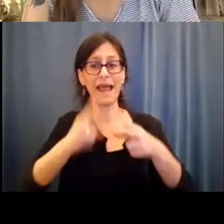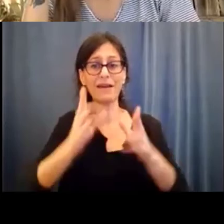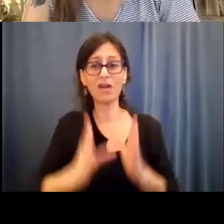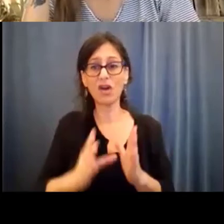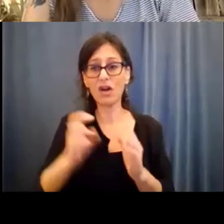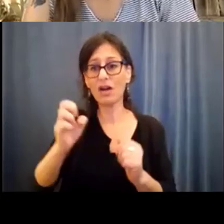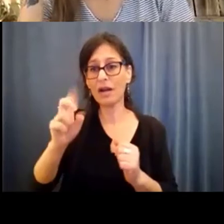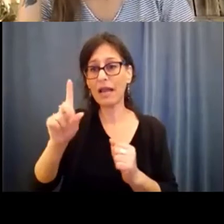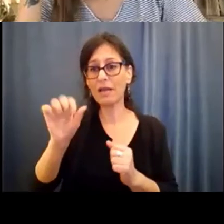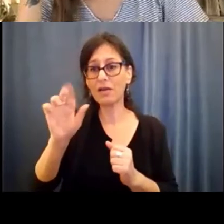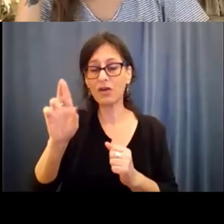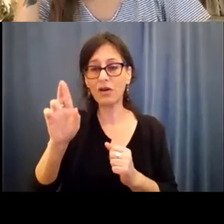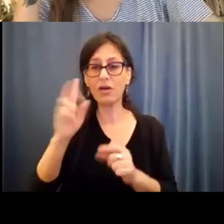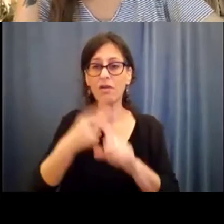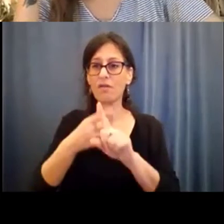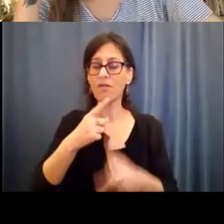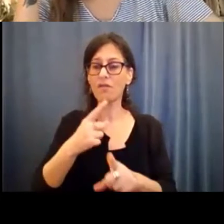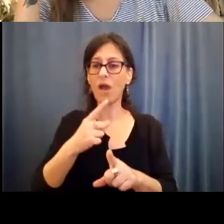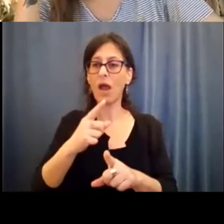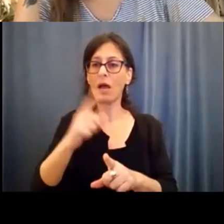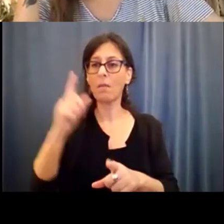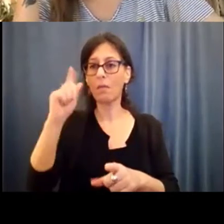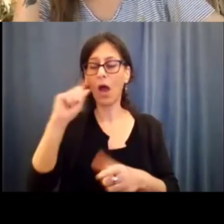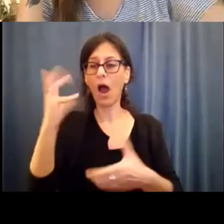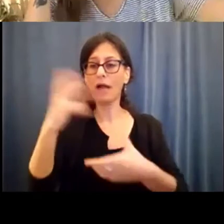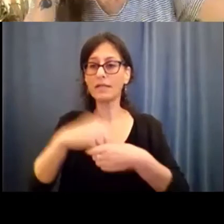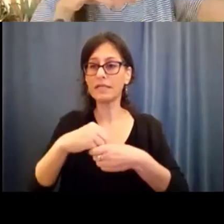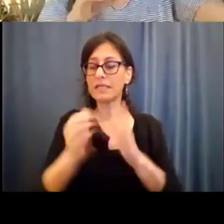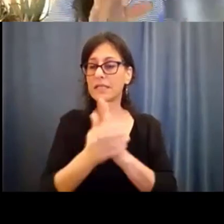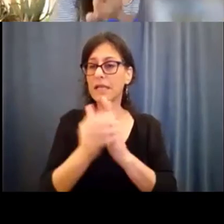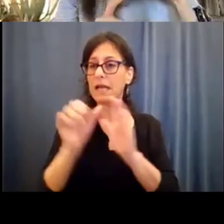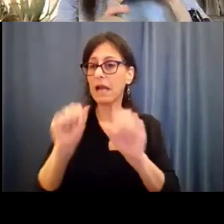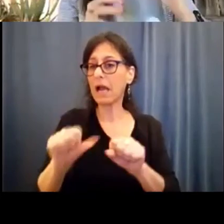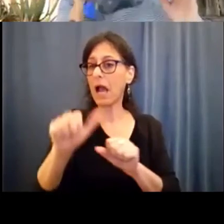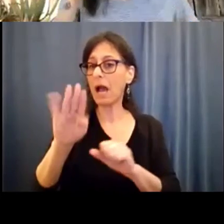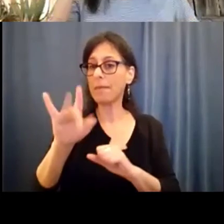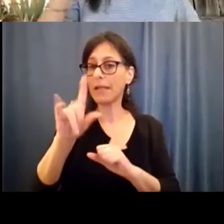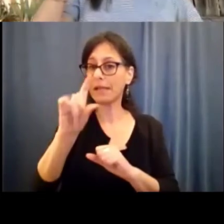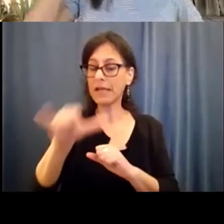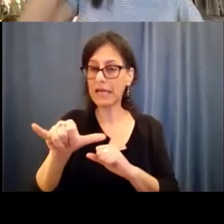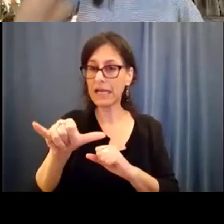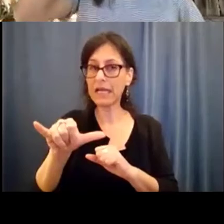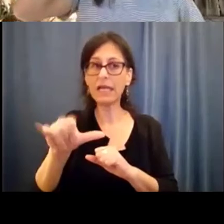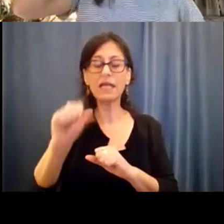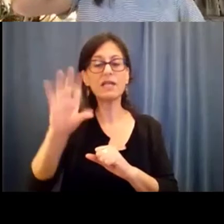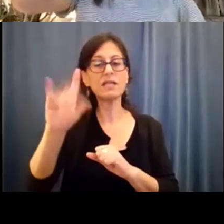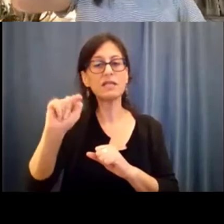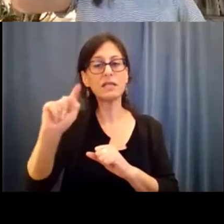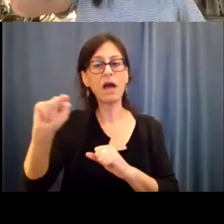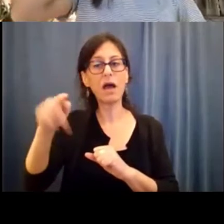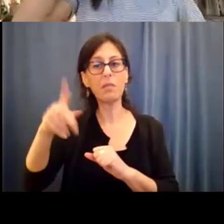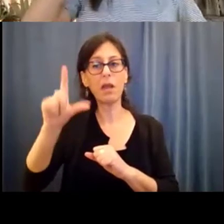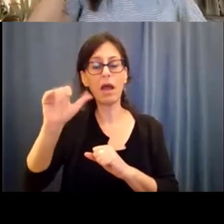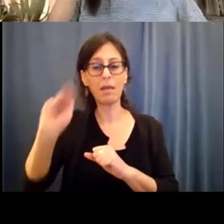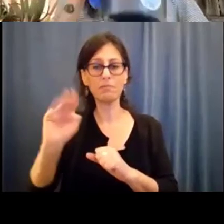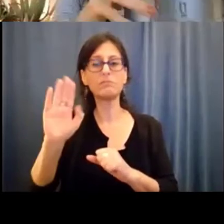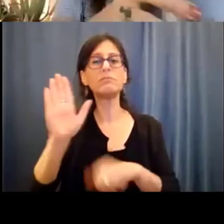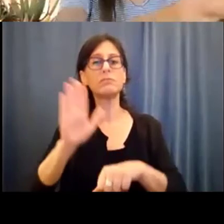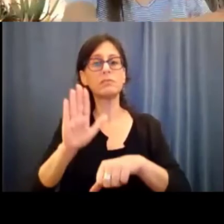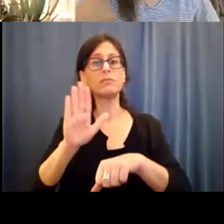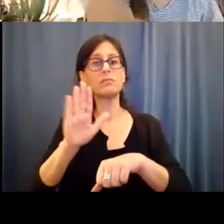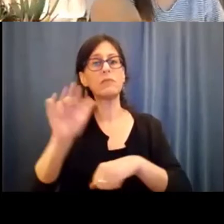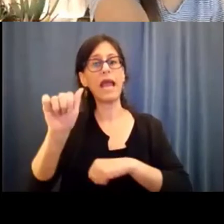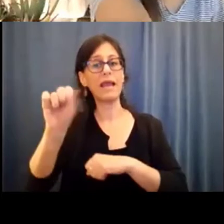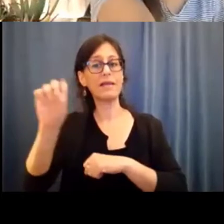editor last year from Autistic Ability, Scott Klum, is a talented editor on the